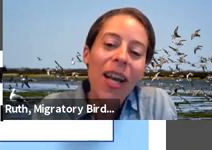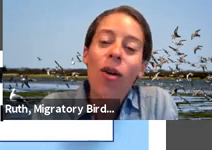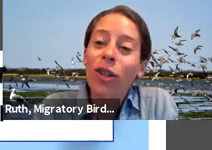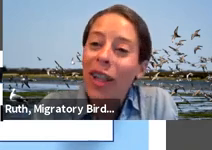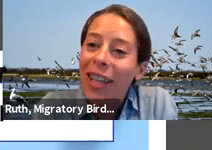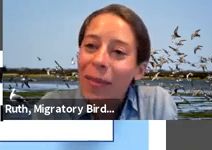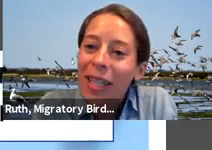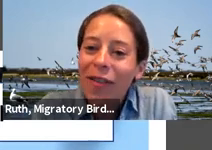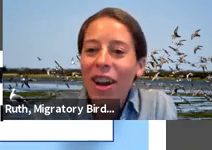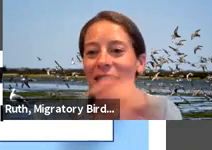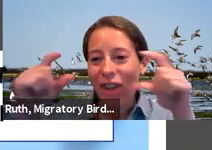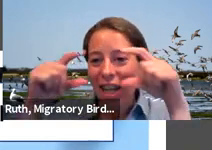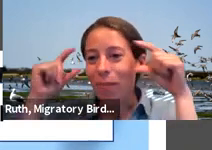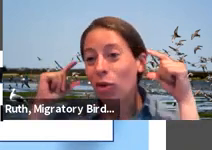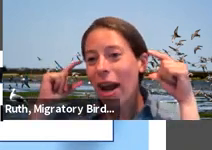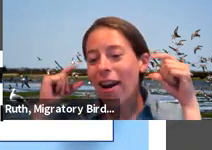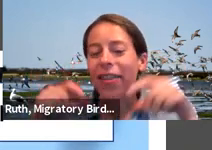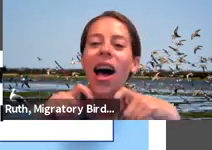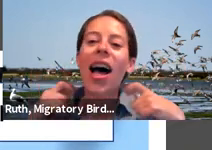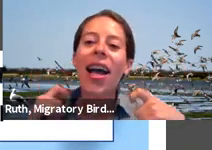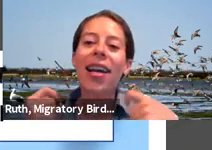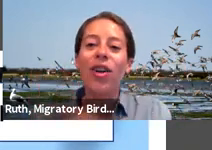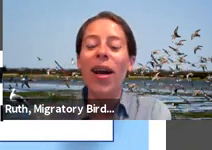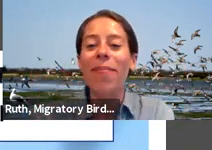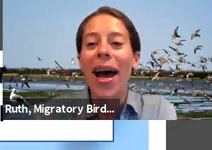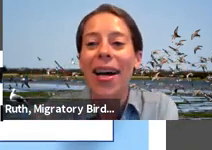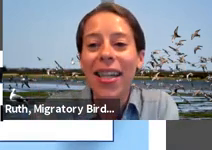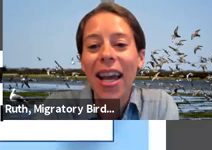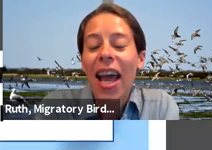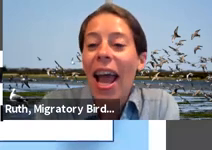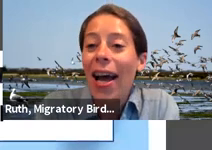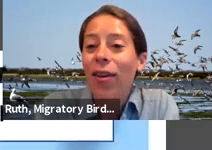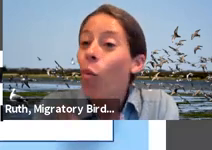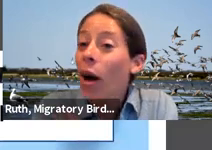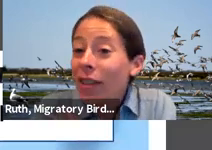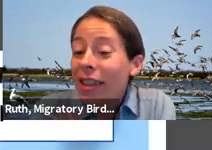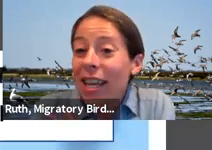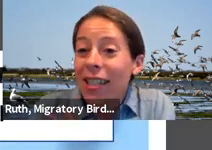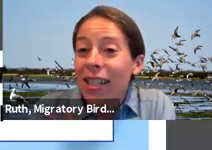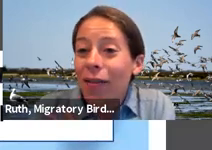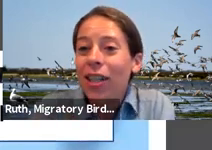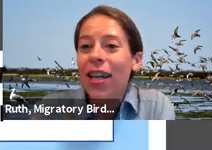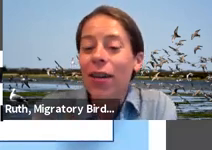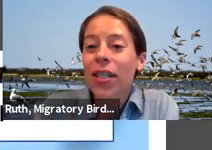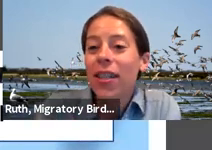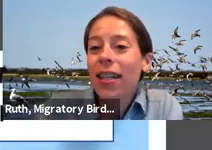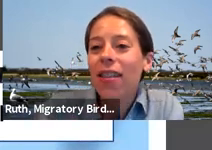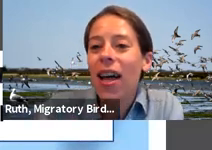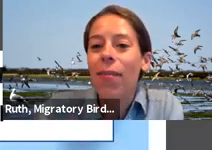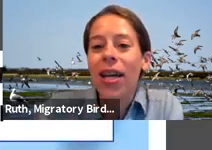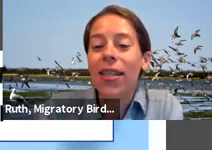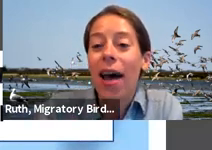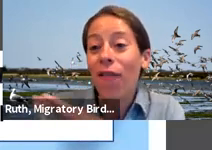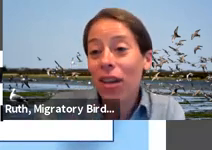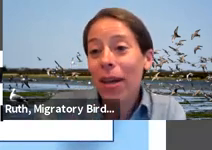warblers, which look a little bit different. They've got some gray on their eye and a gray mask. And one of the things I discovered as I was